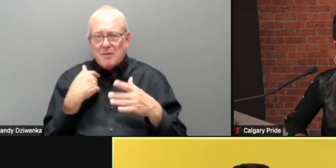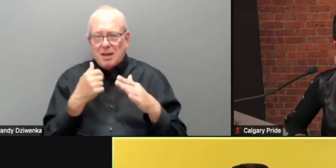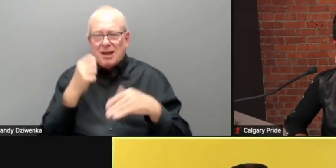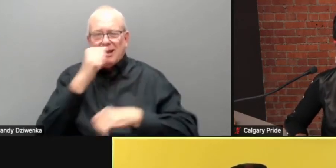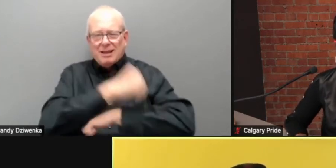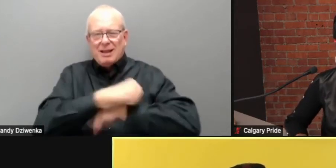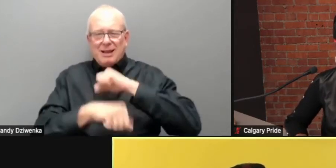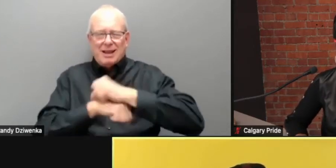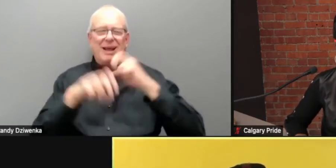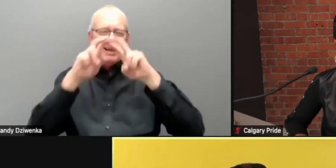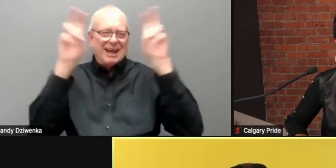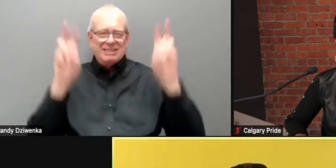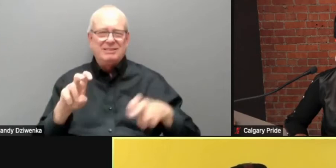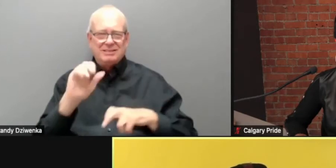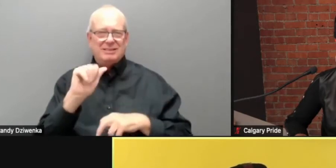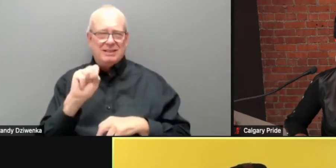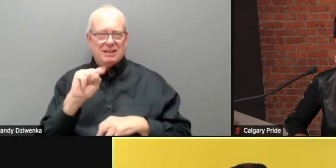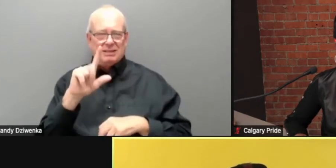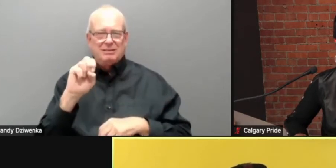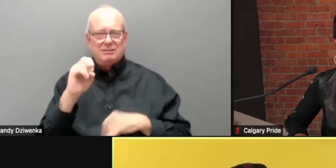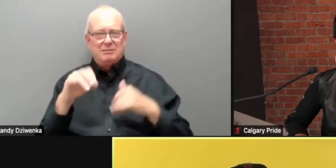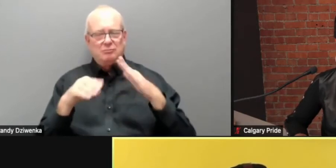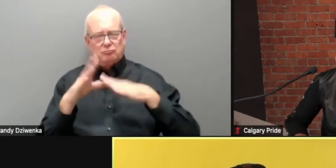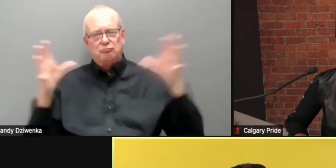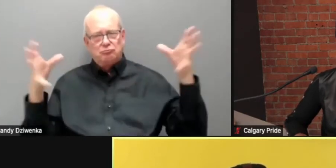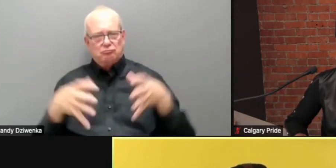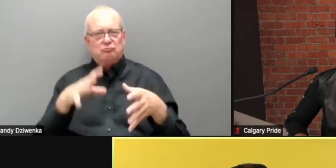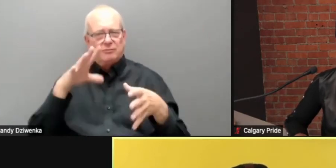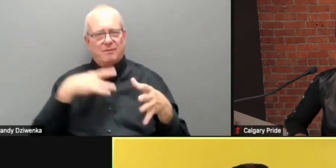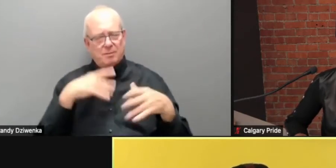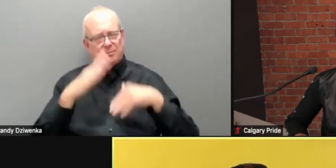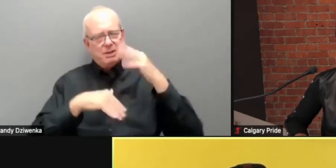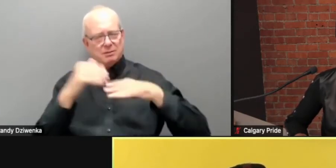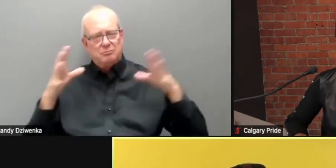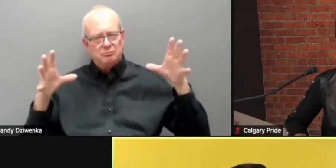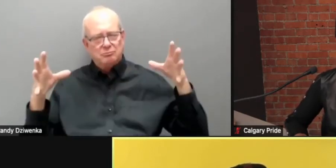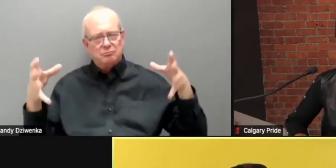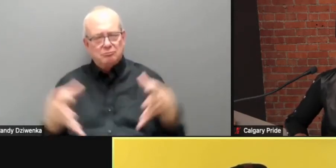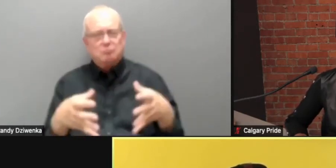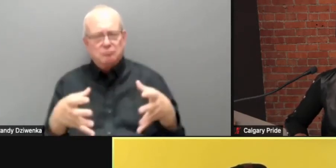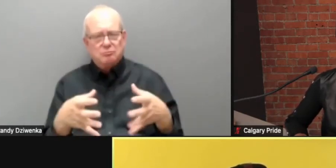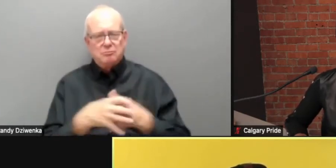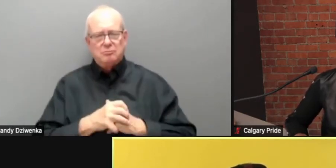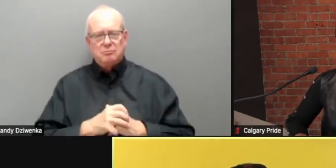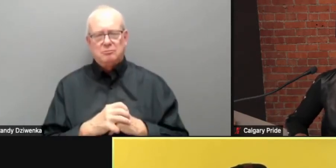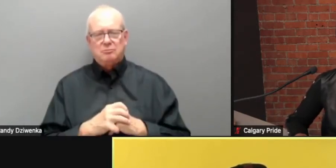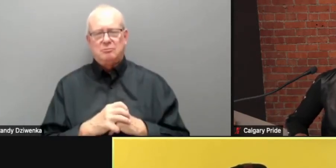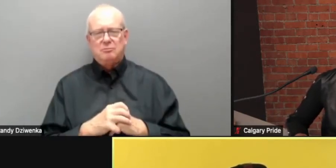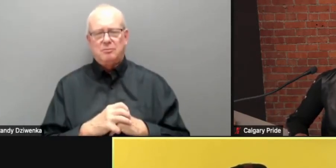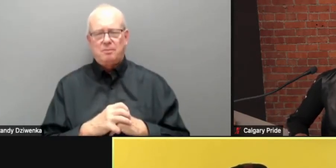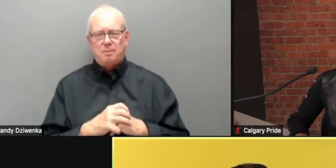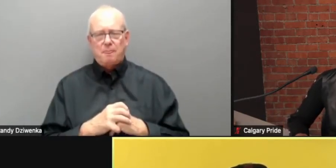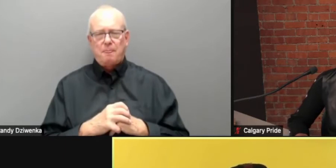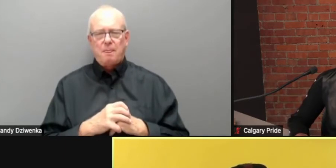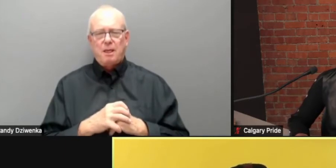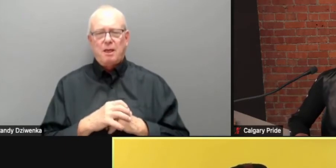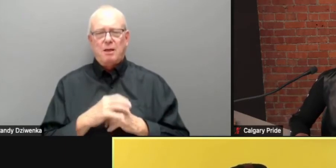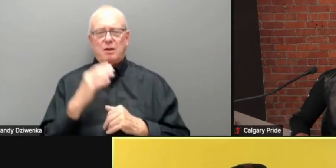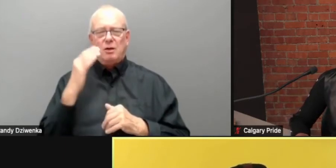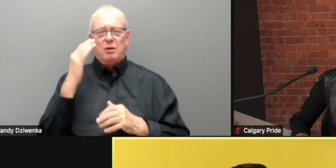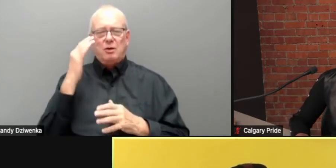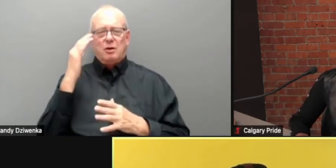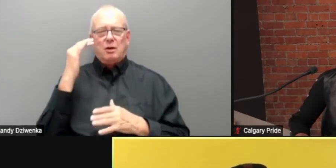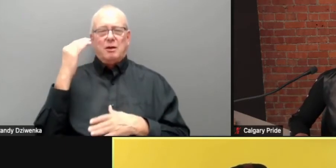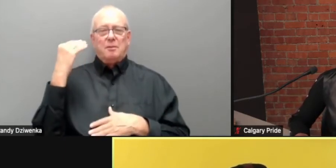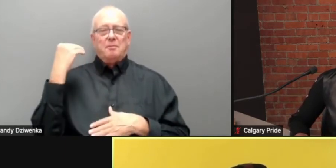Yeah, the queer BOG idea came about from my own life, because when I came out in the open, my